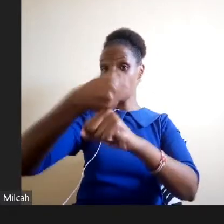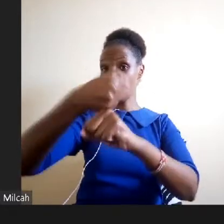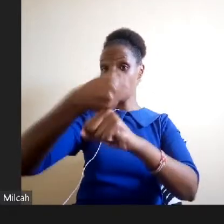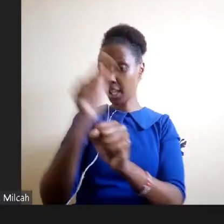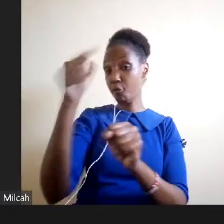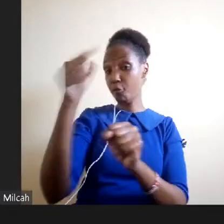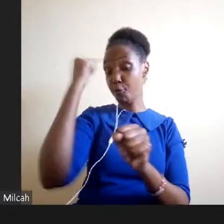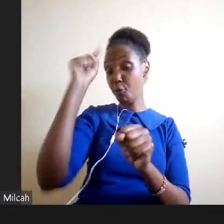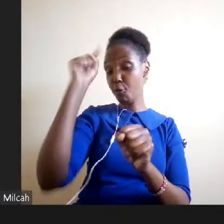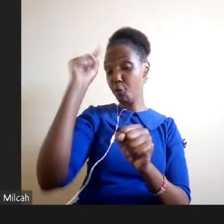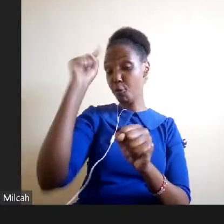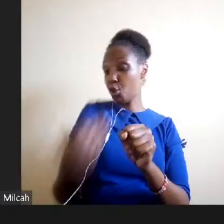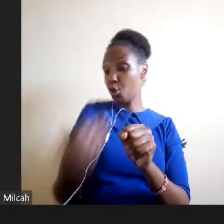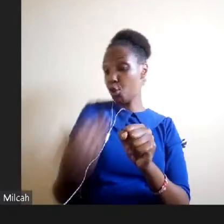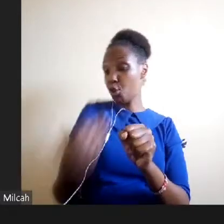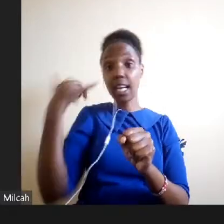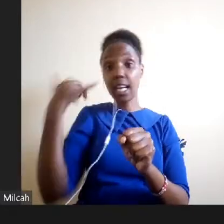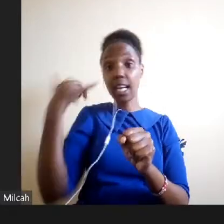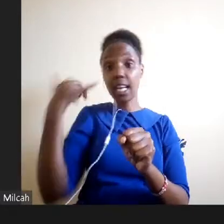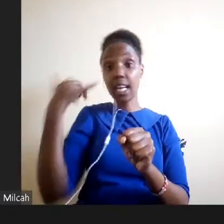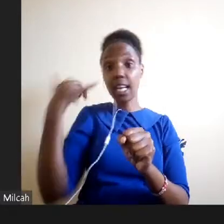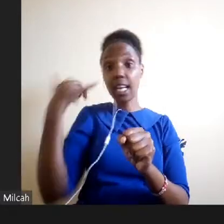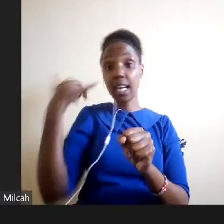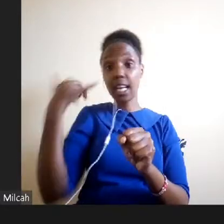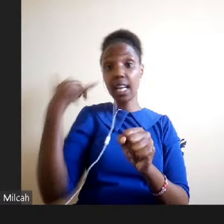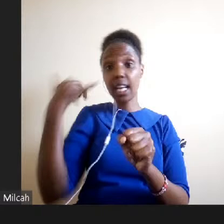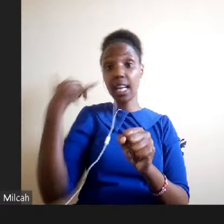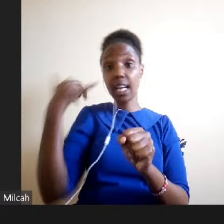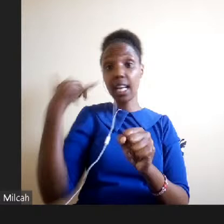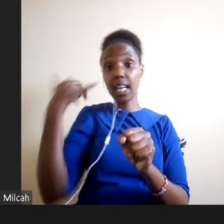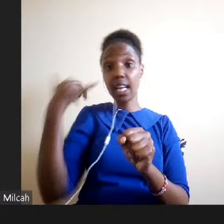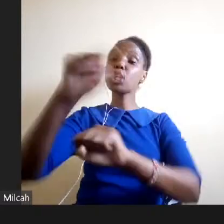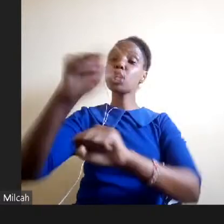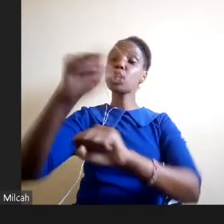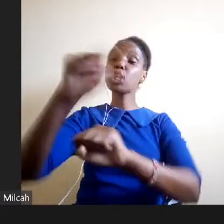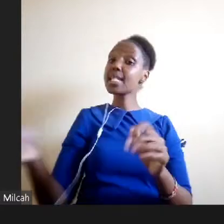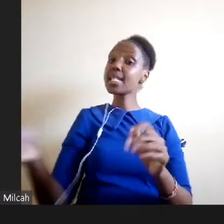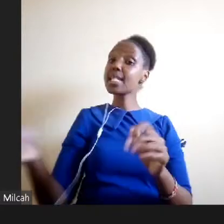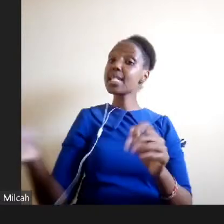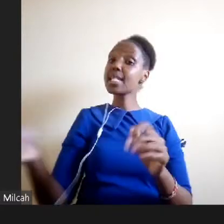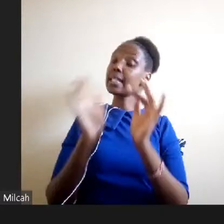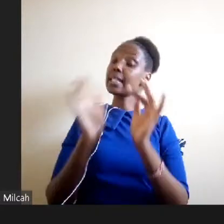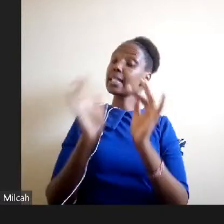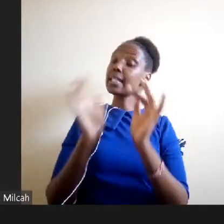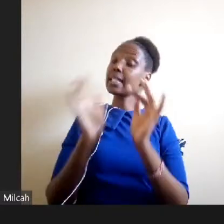To protect your child while they are surfing the internet, click Manage Settings on the main screen.